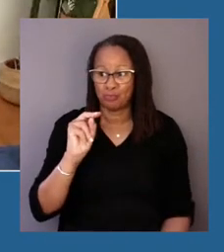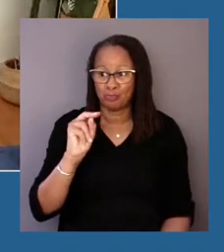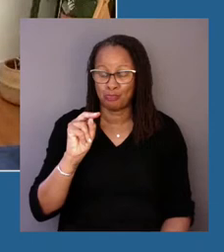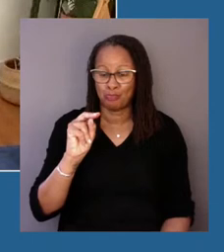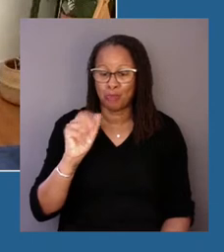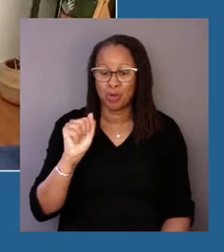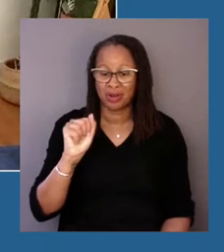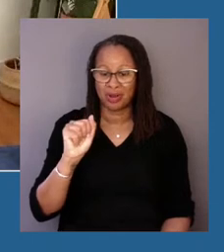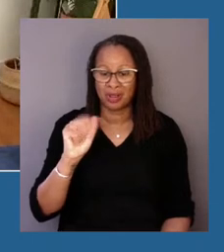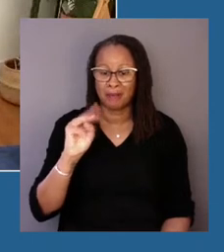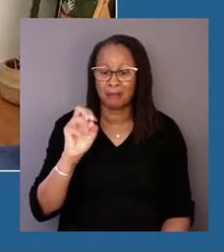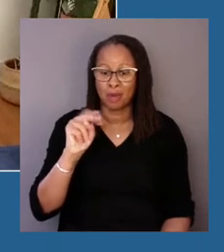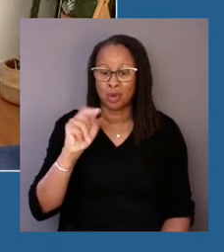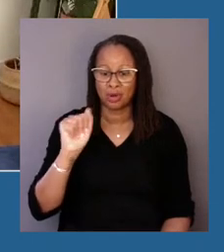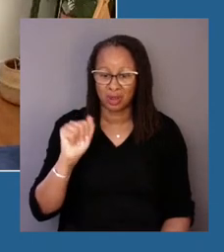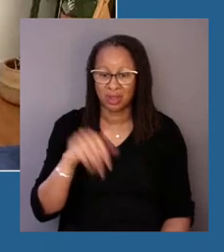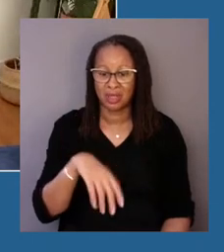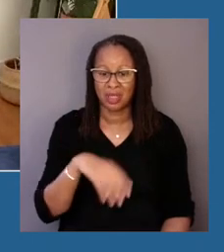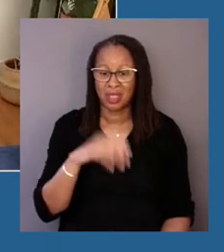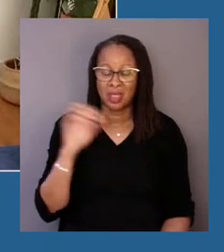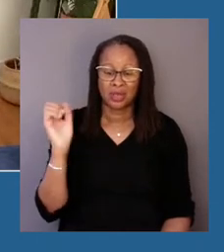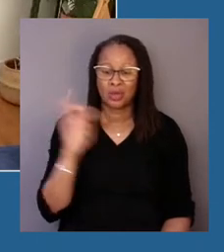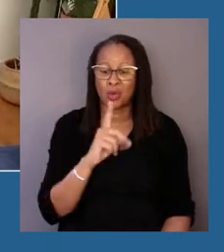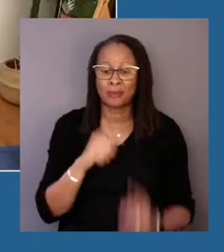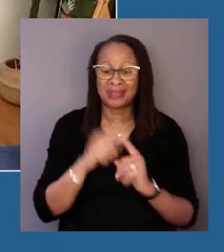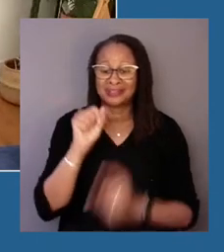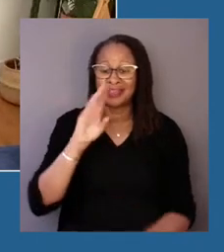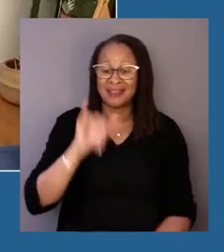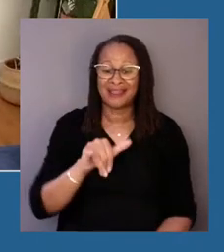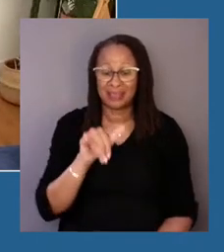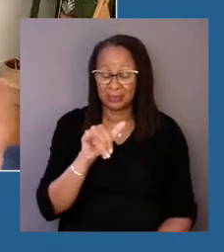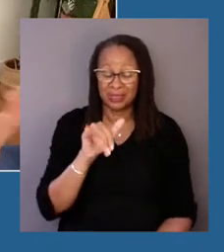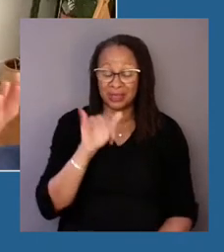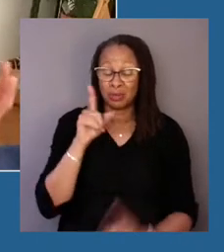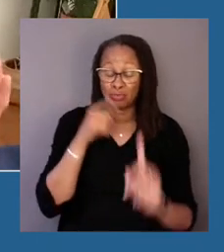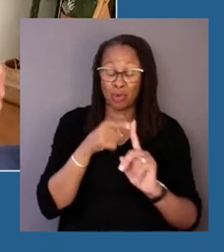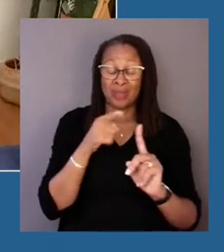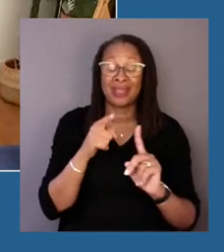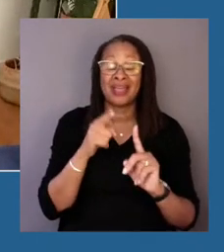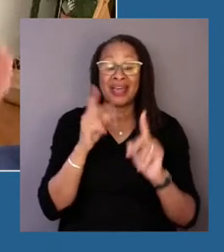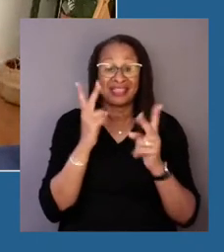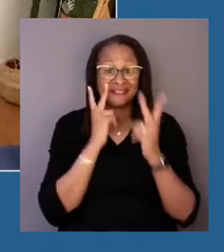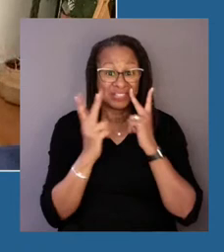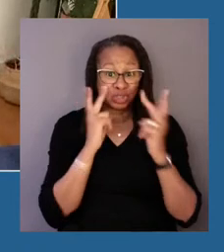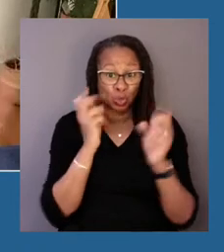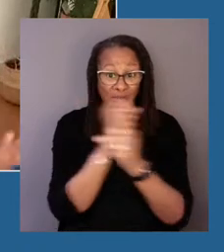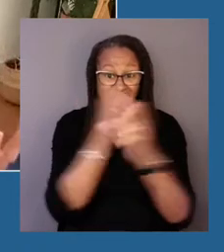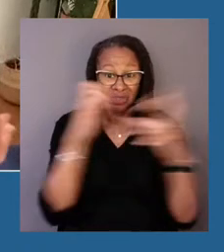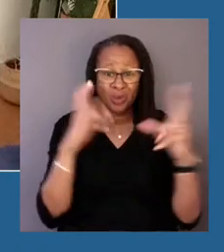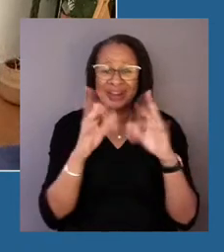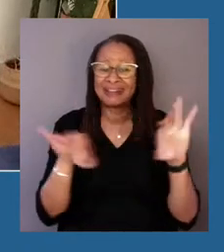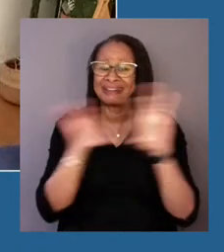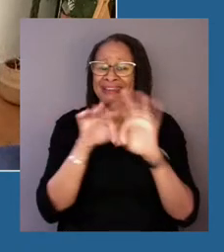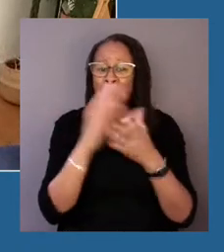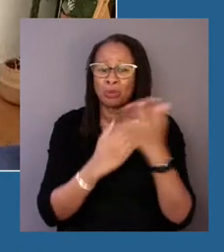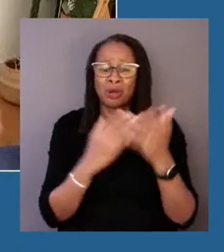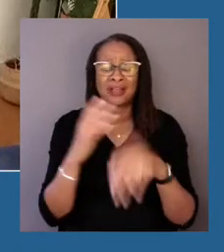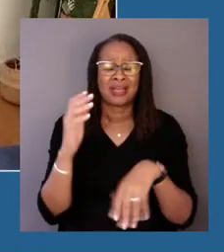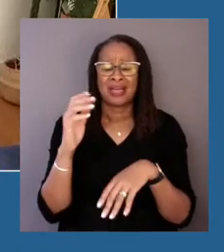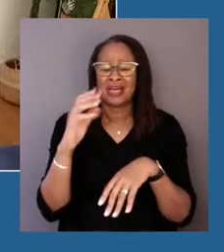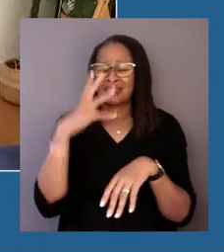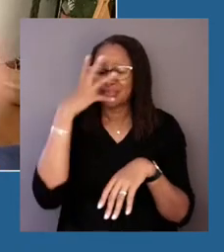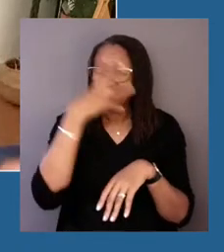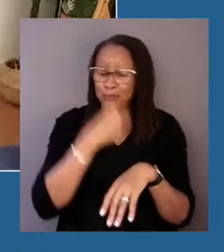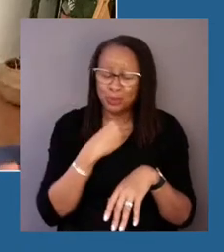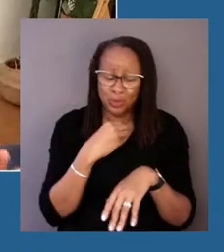going back to the earlier point as well, just that the visuals are a really key part of their success in that they do produce these beautiful polished graphics, and